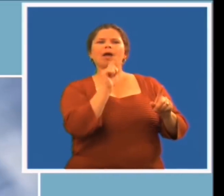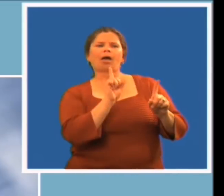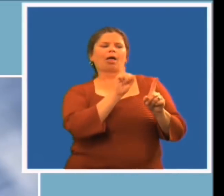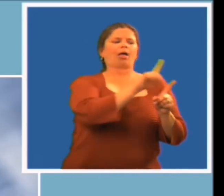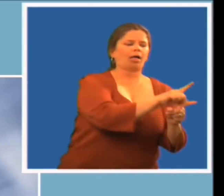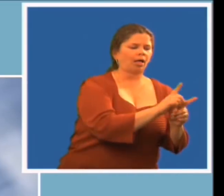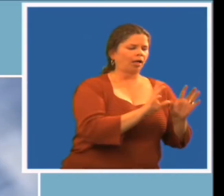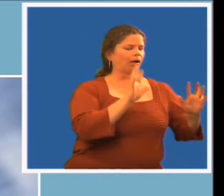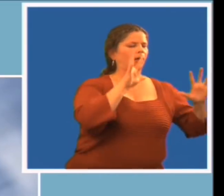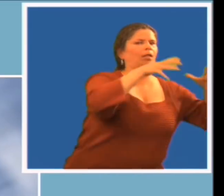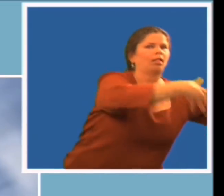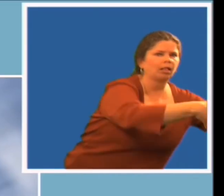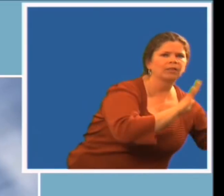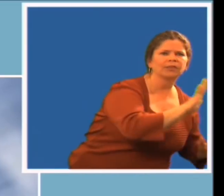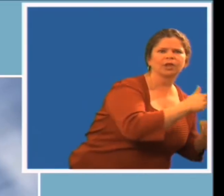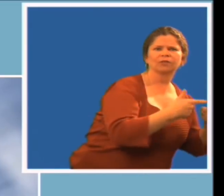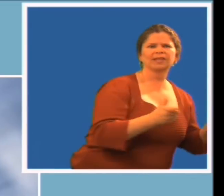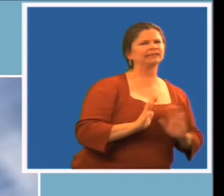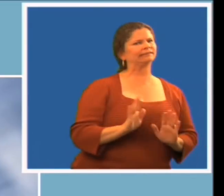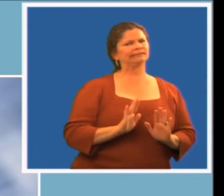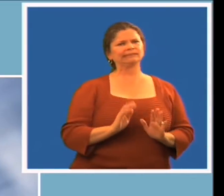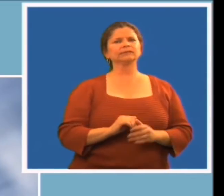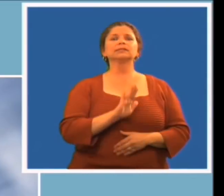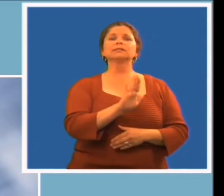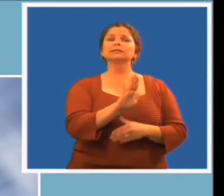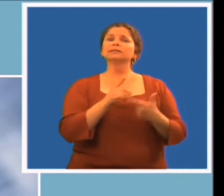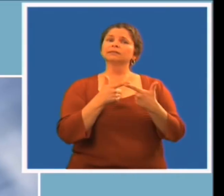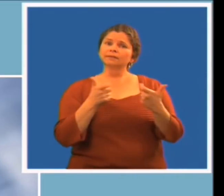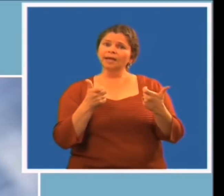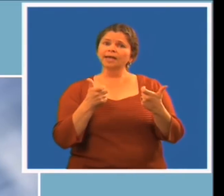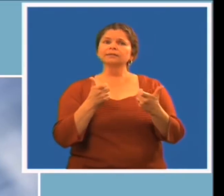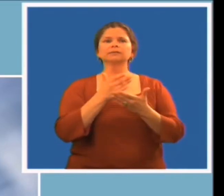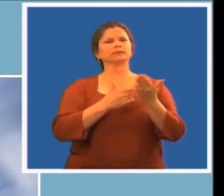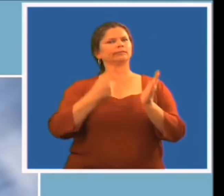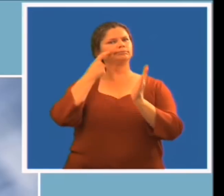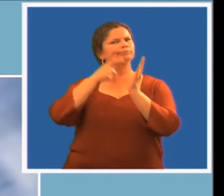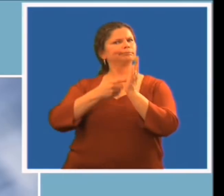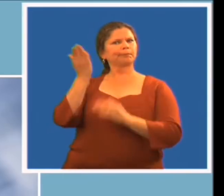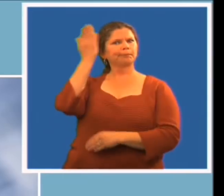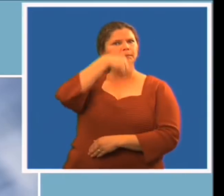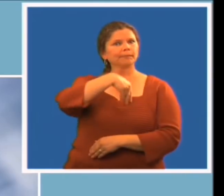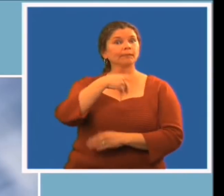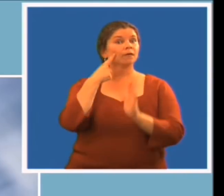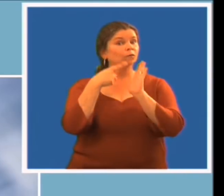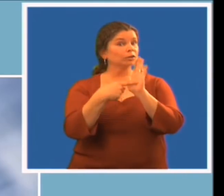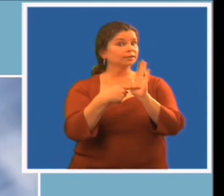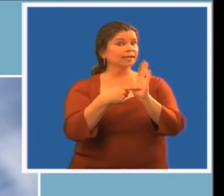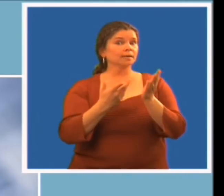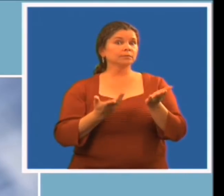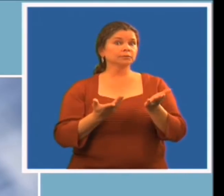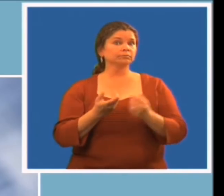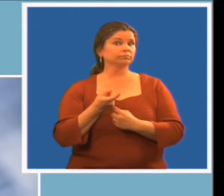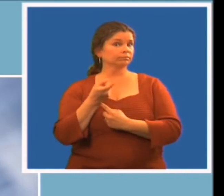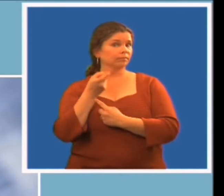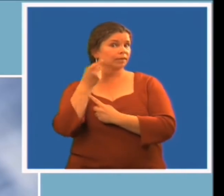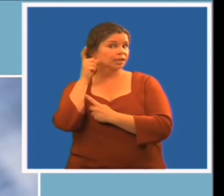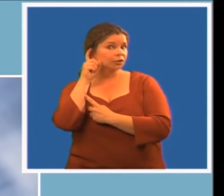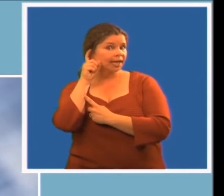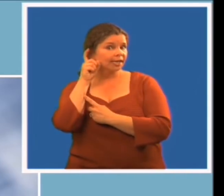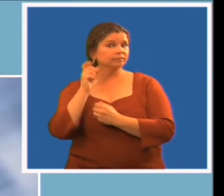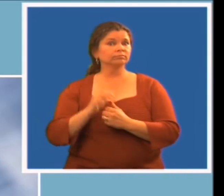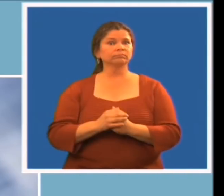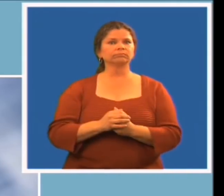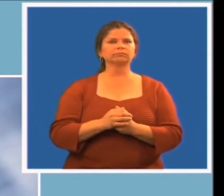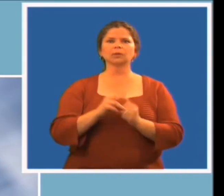the person's assistive device. Some assistive devices may not be noticeable, such as a hearing aid. Once you recognize